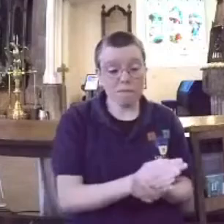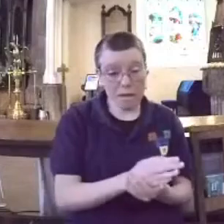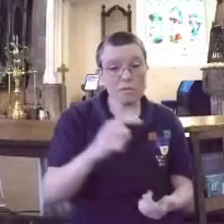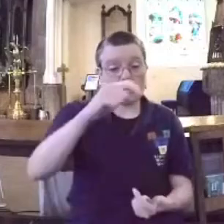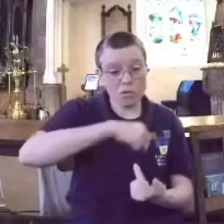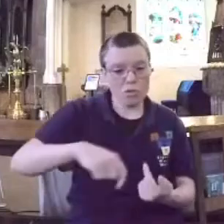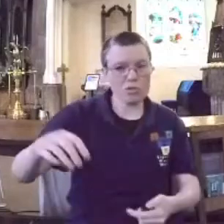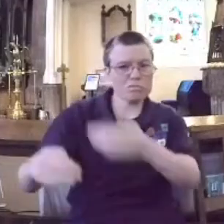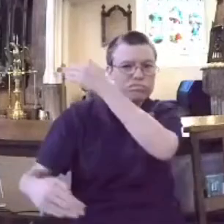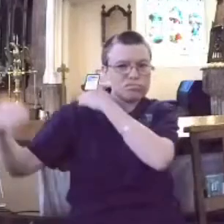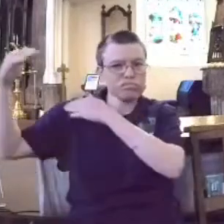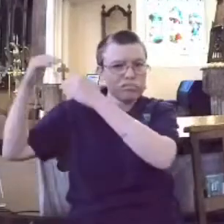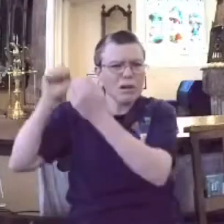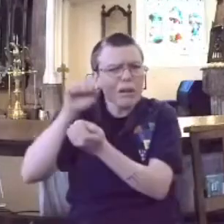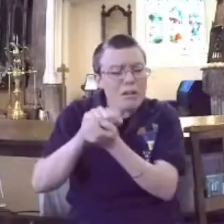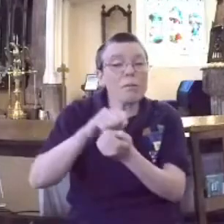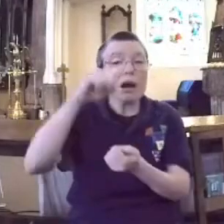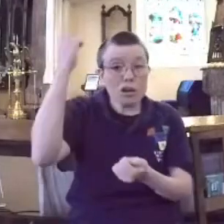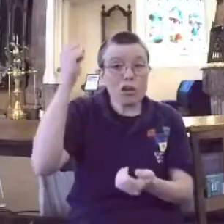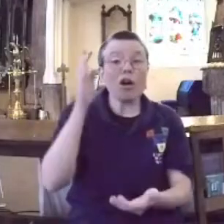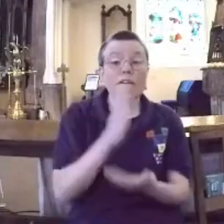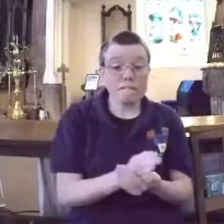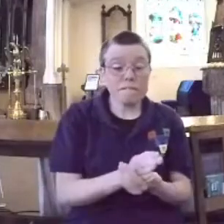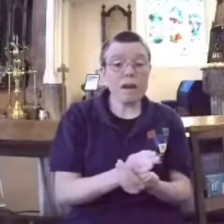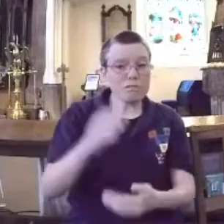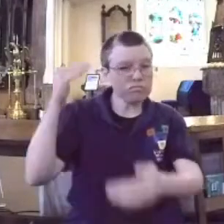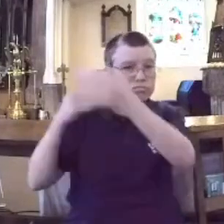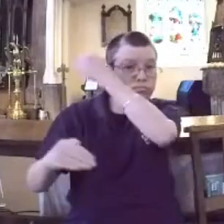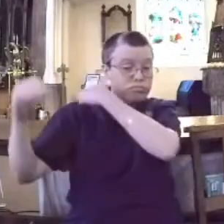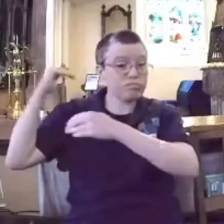And remember that the God who is faithful to us in the past will evermore be